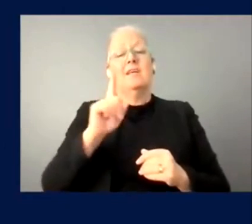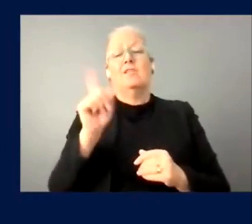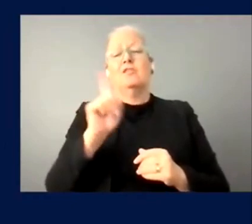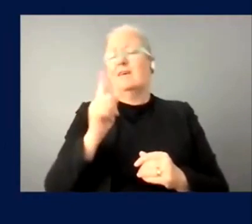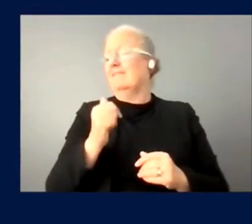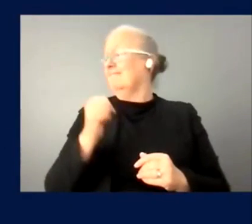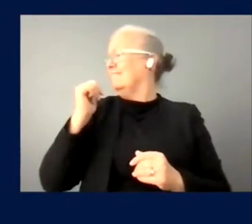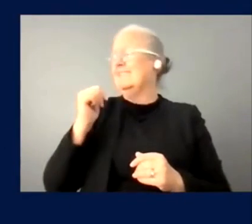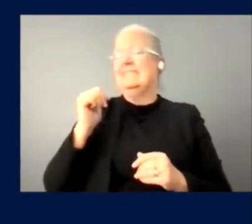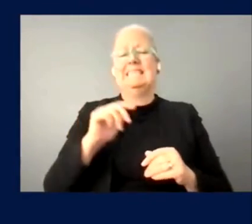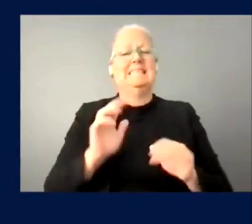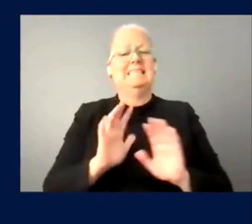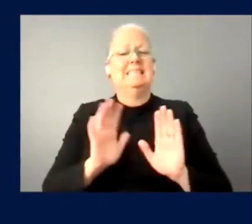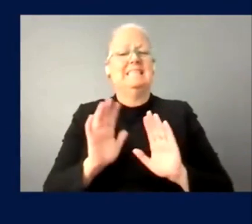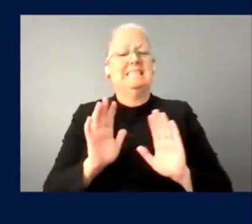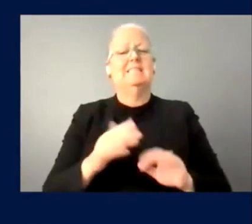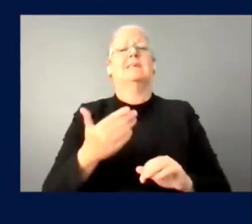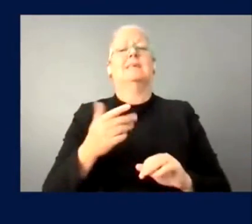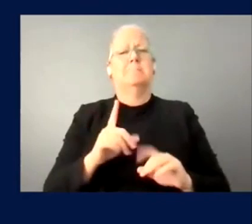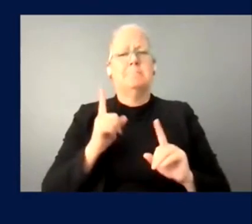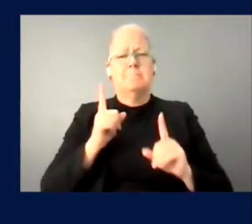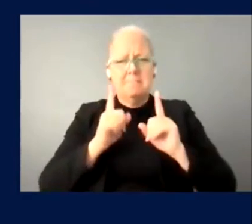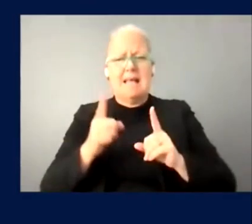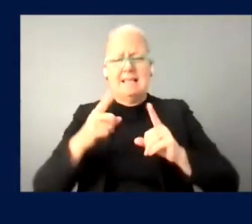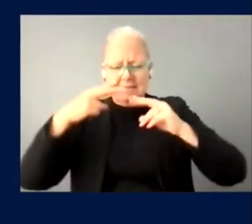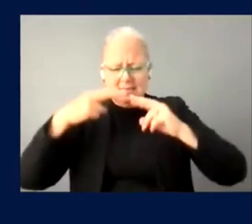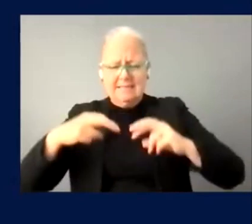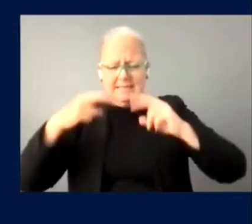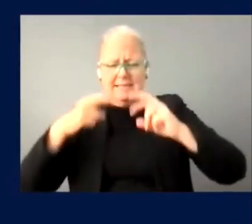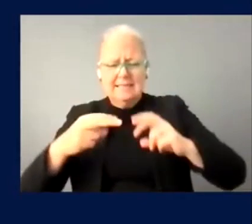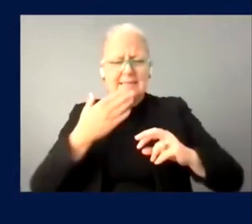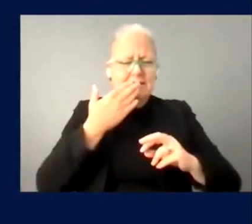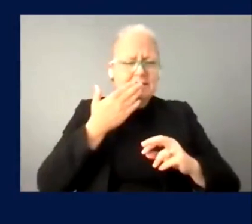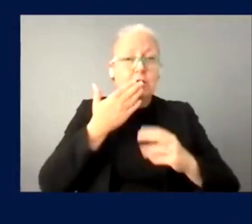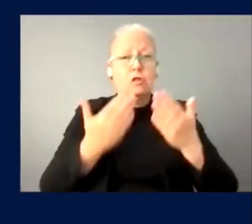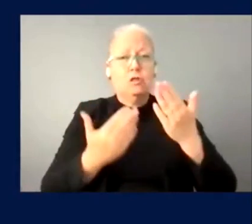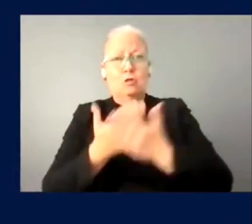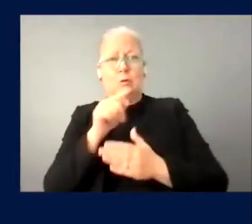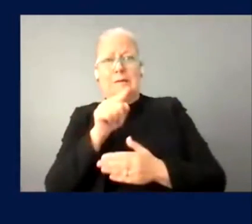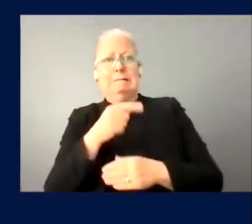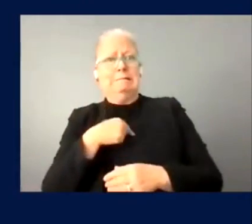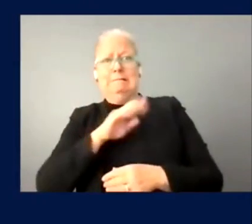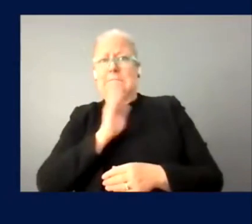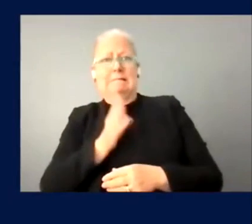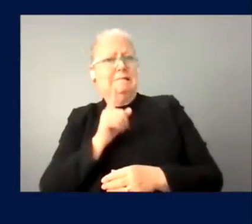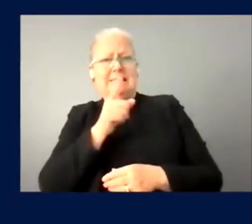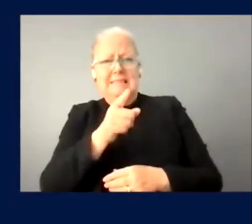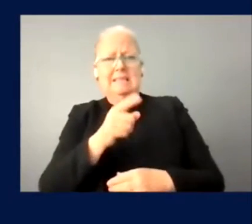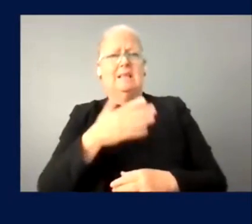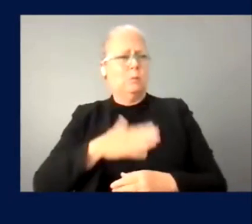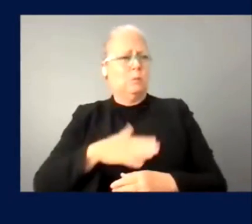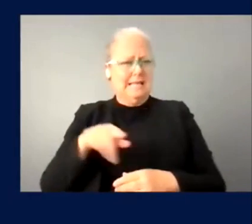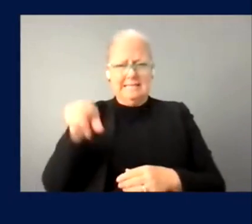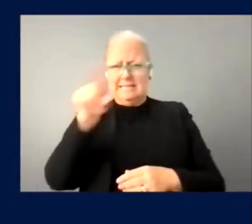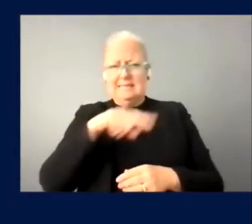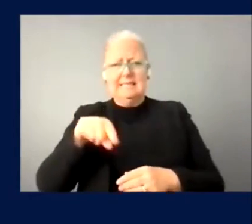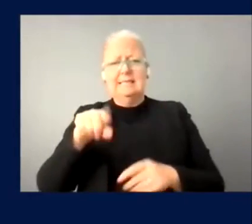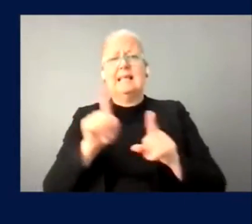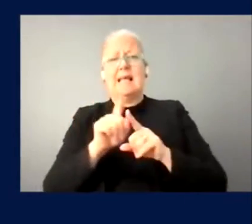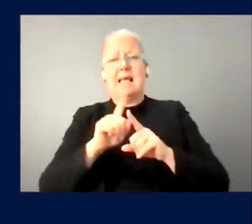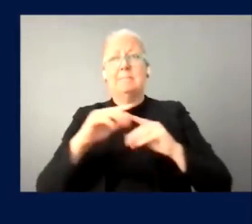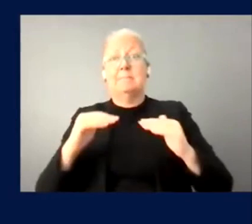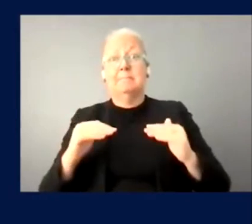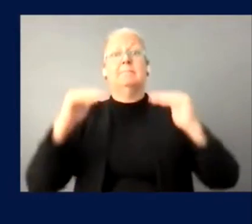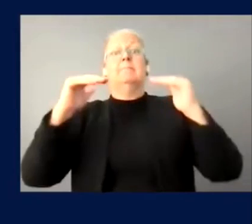do a lot of research before going to a new ground to be able to find a seat that was high enough in the stands to make them feel